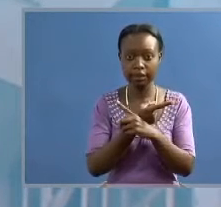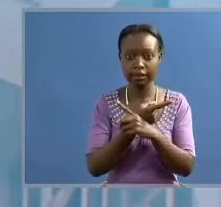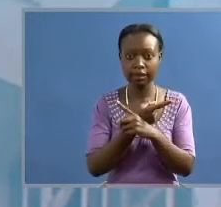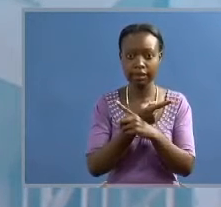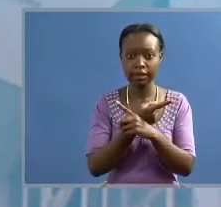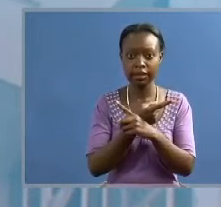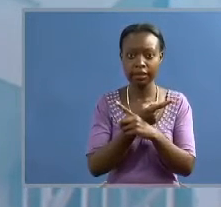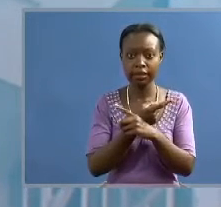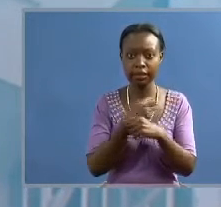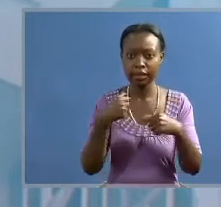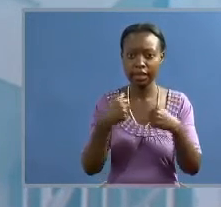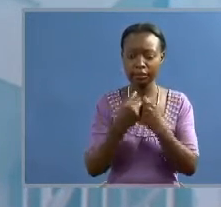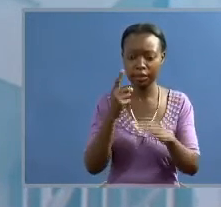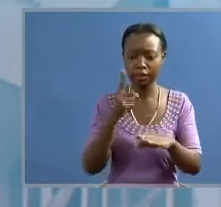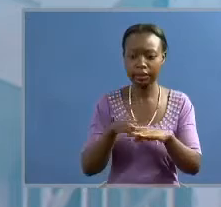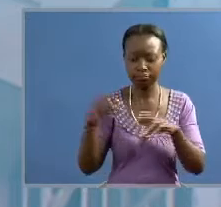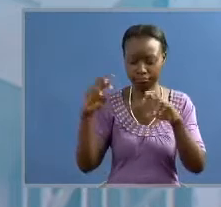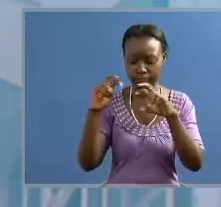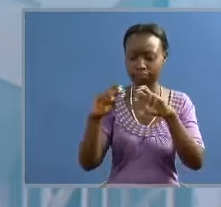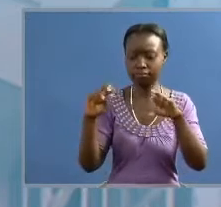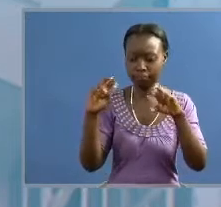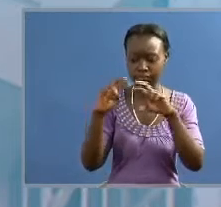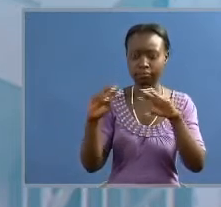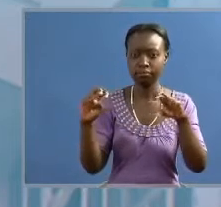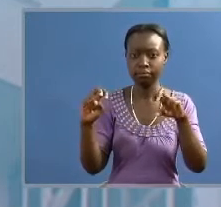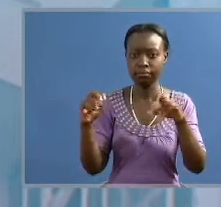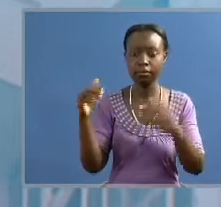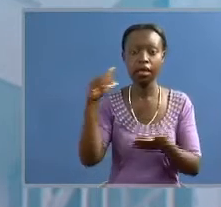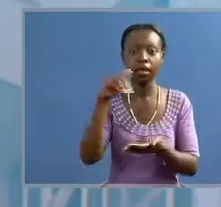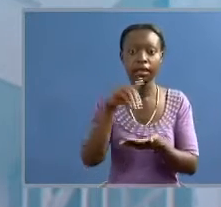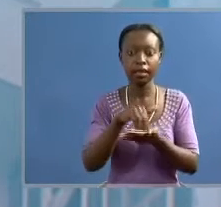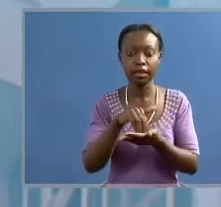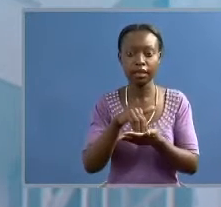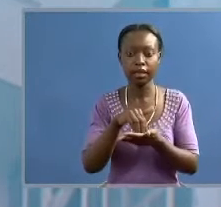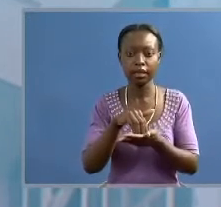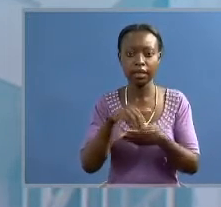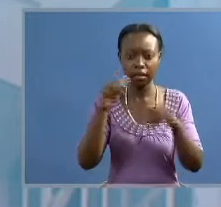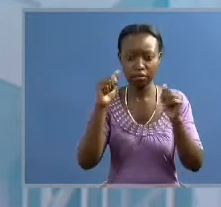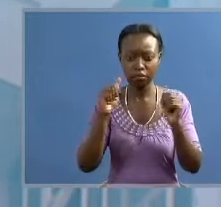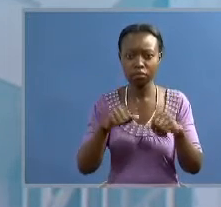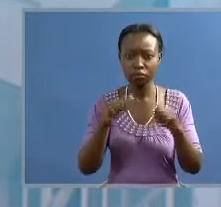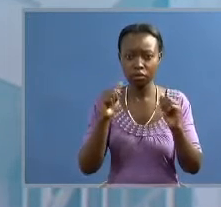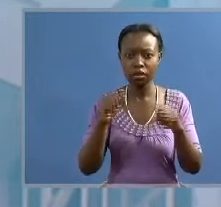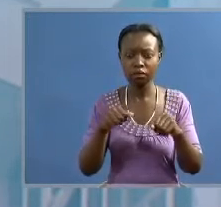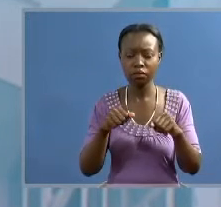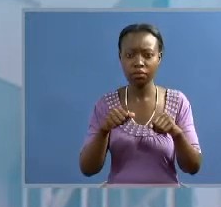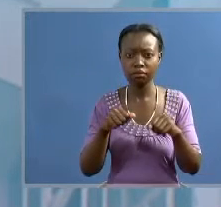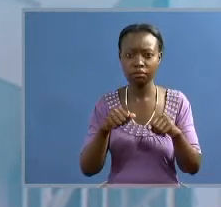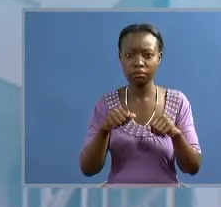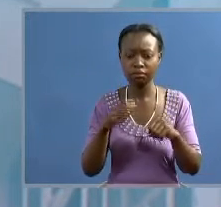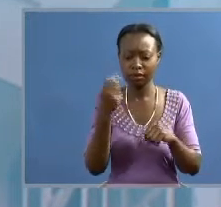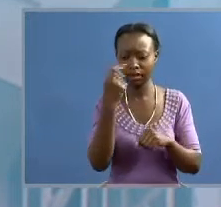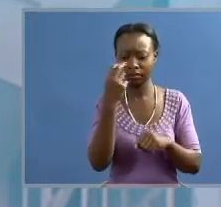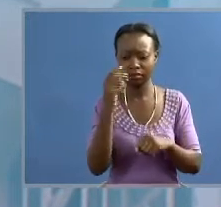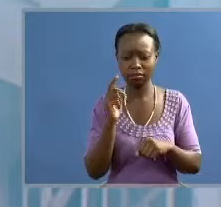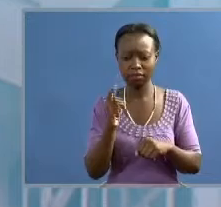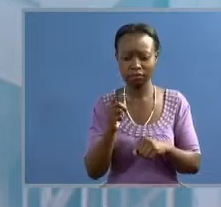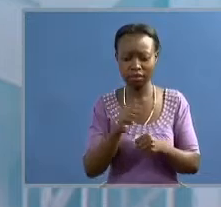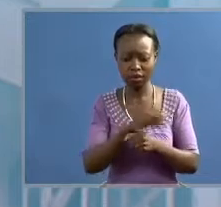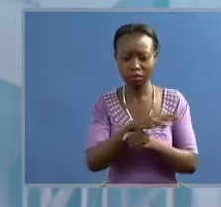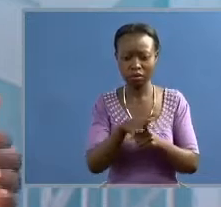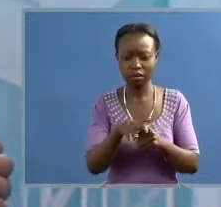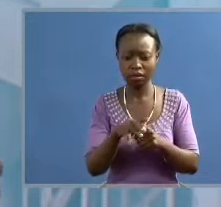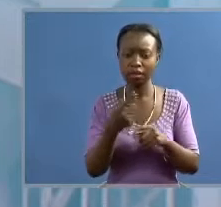lies in the diagnosis. So again, you may not be able to suspect whether it is corona unless you